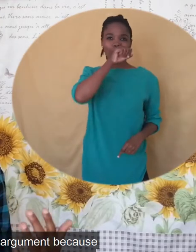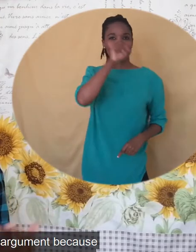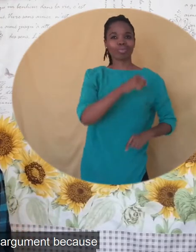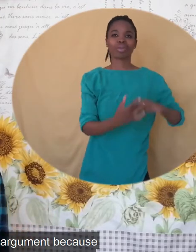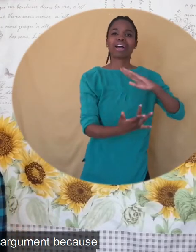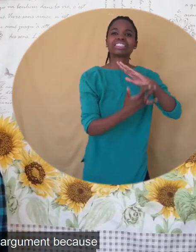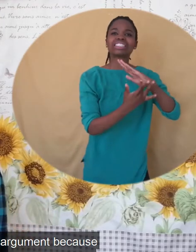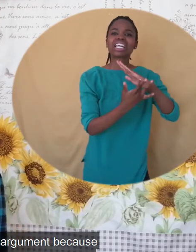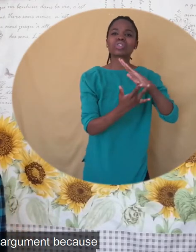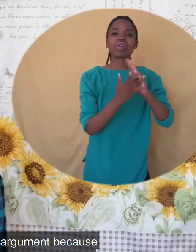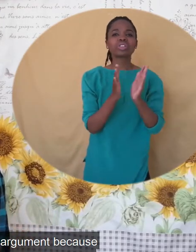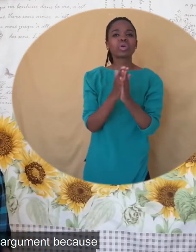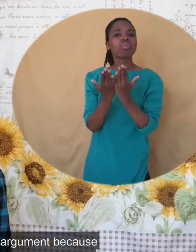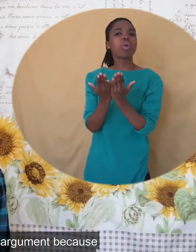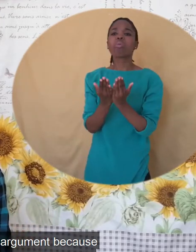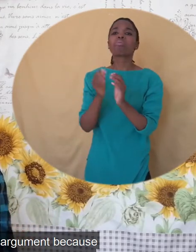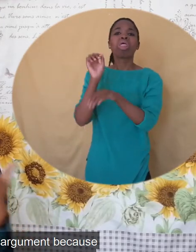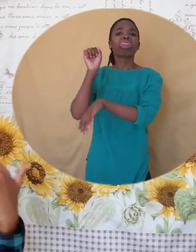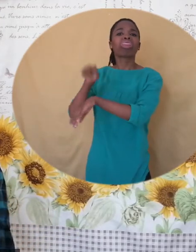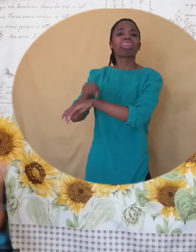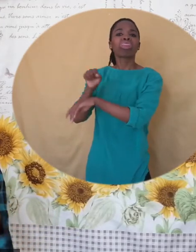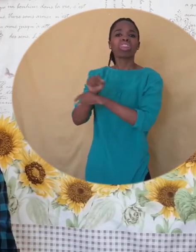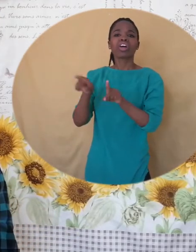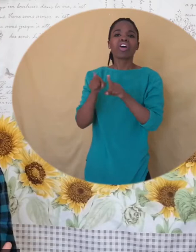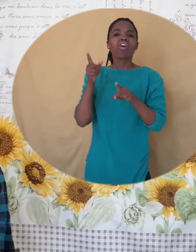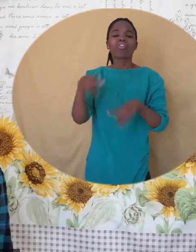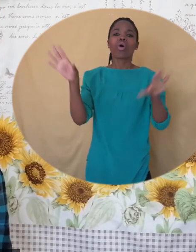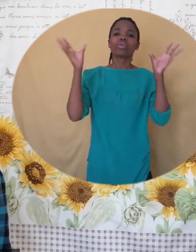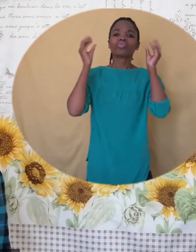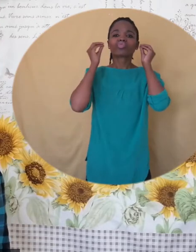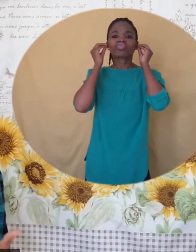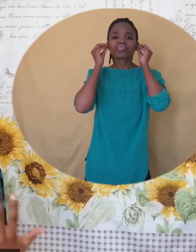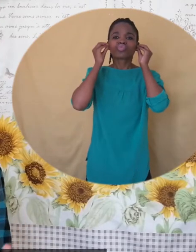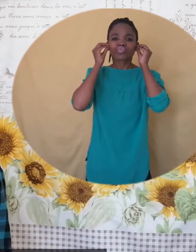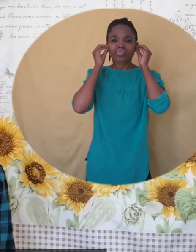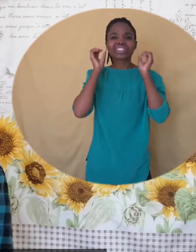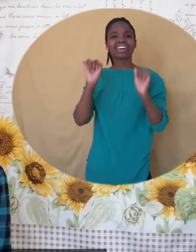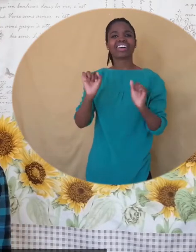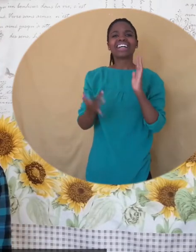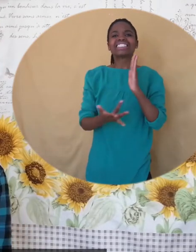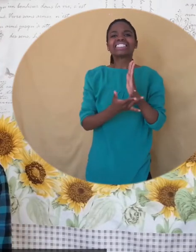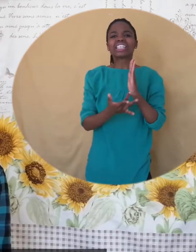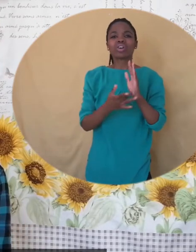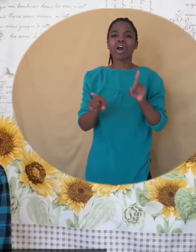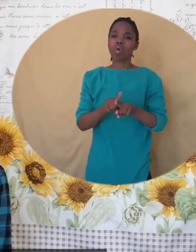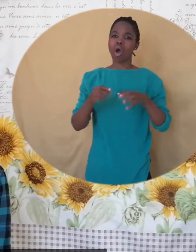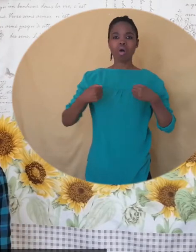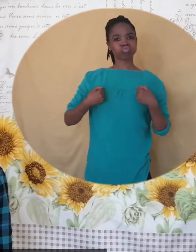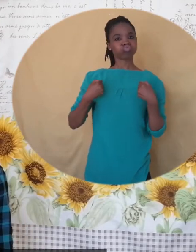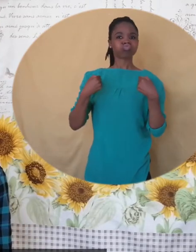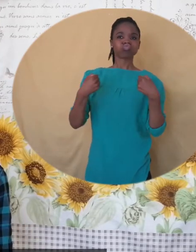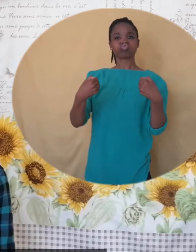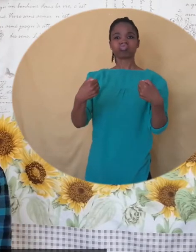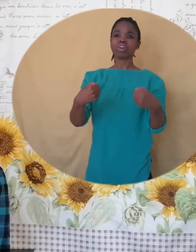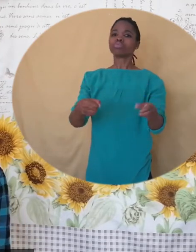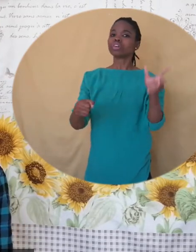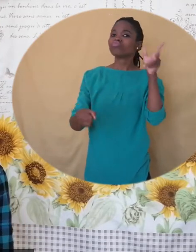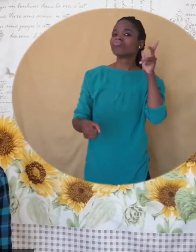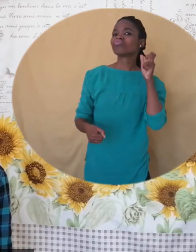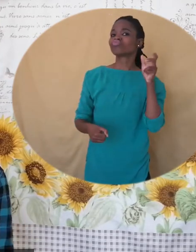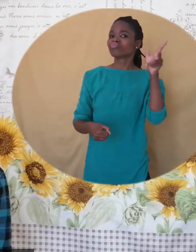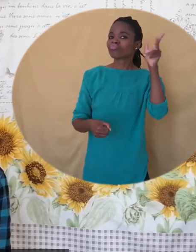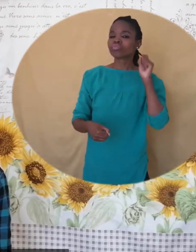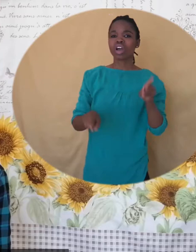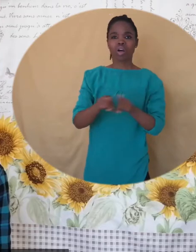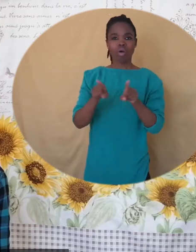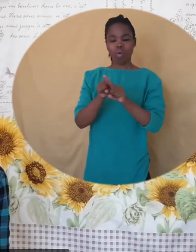is tech savvy and he loves audiobooks. I can't do audiobooks, Of course, for him it's convenient because he's traveling and he's always